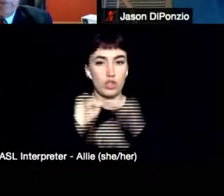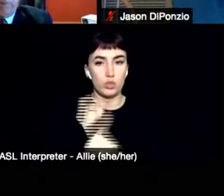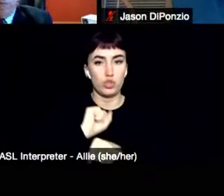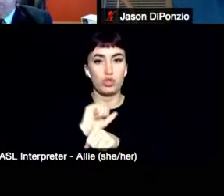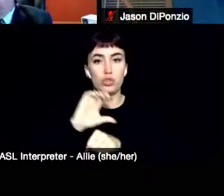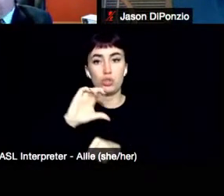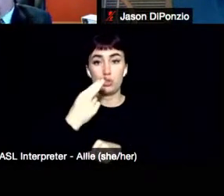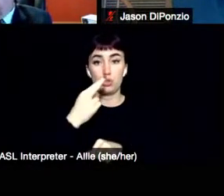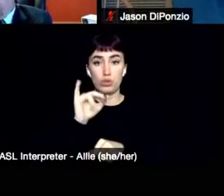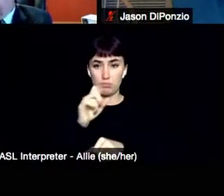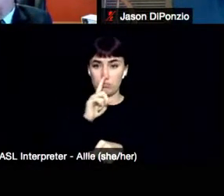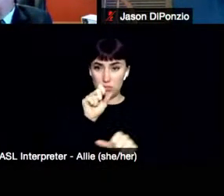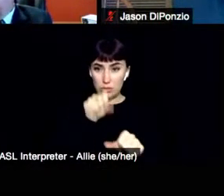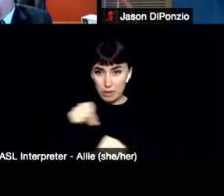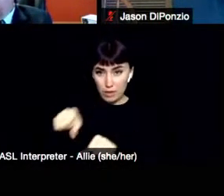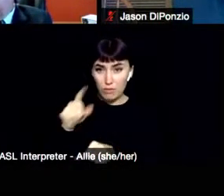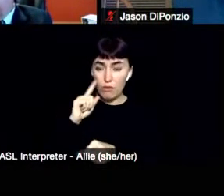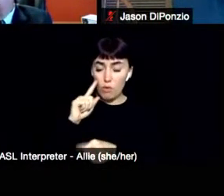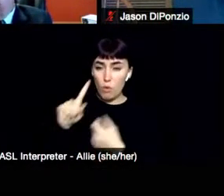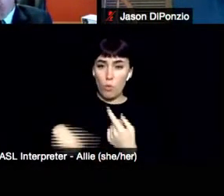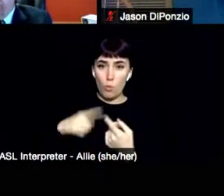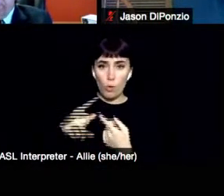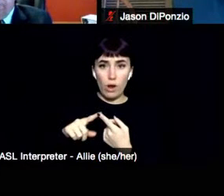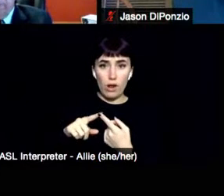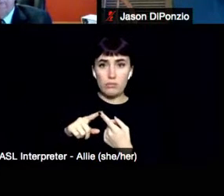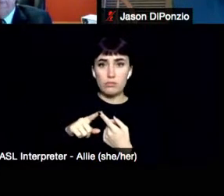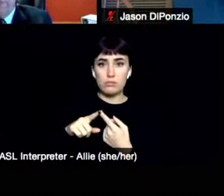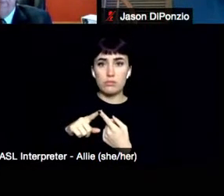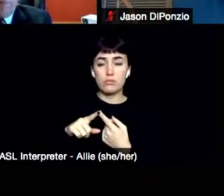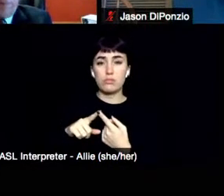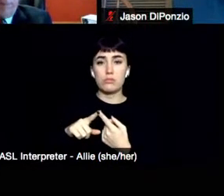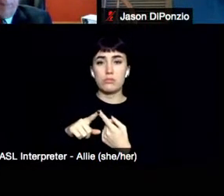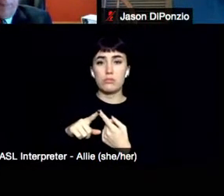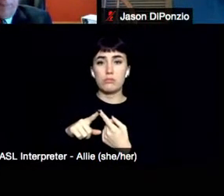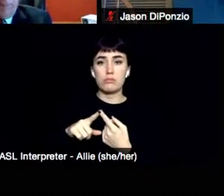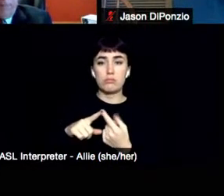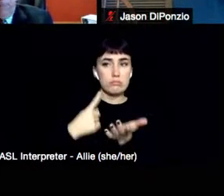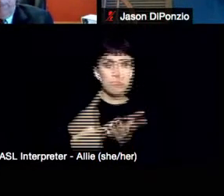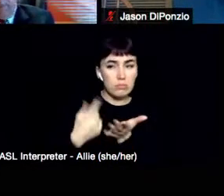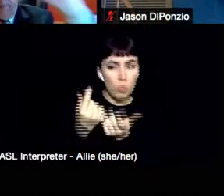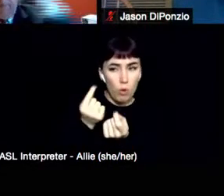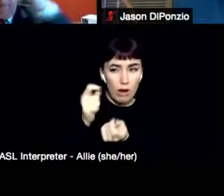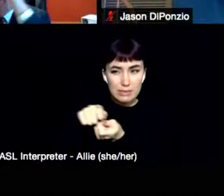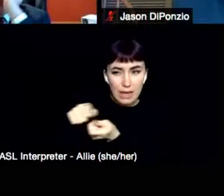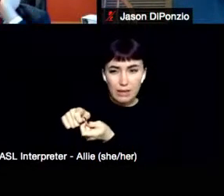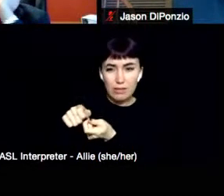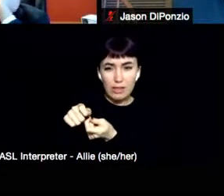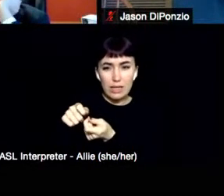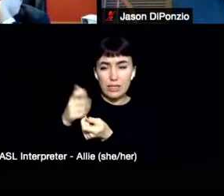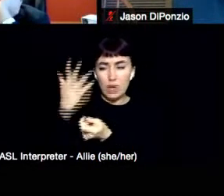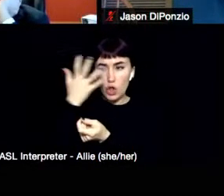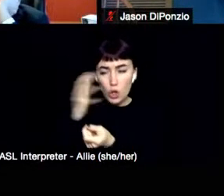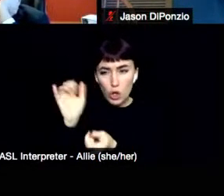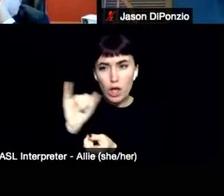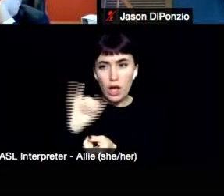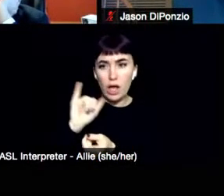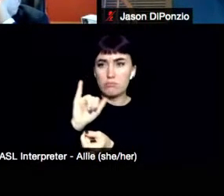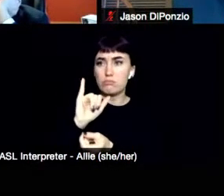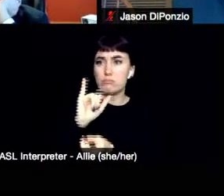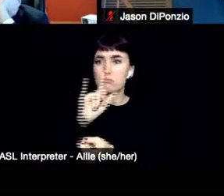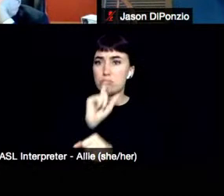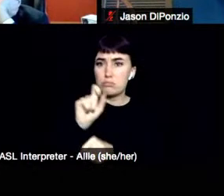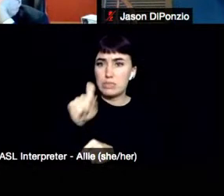there an ability to, when we really get down to what exactly the nature of the work is going to be, will it really